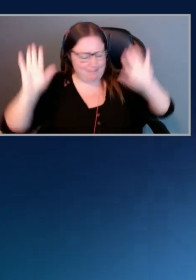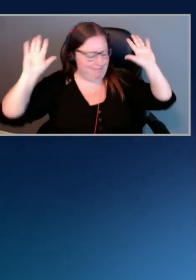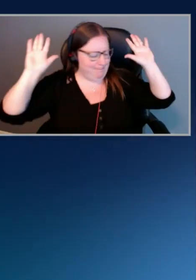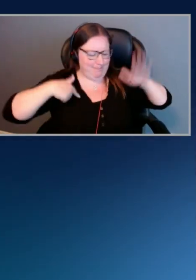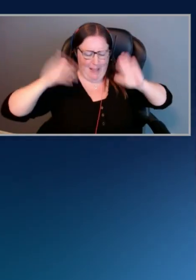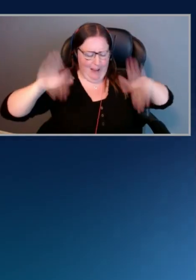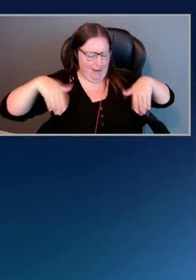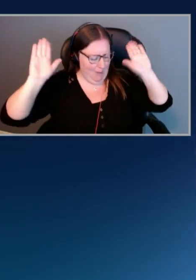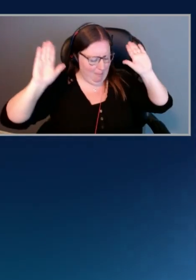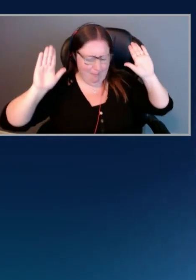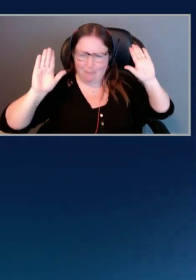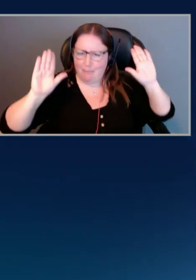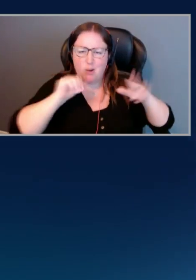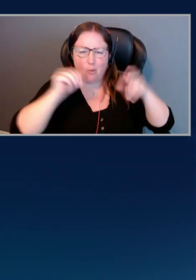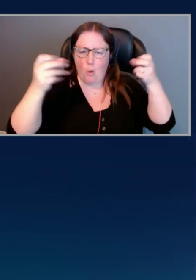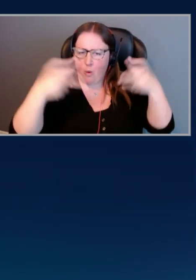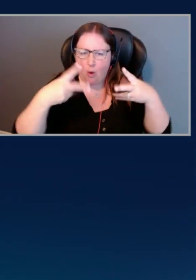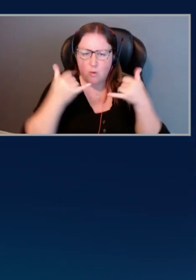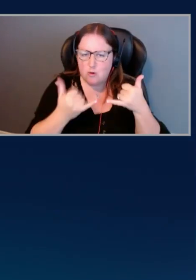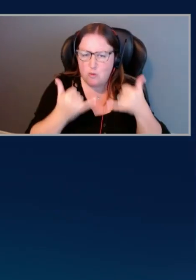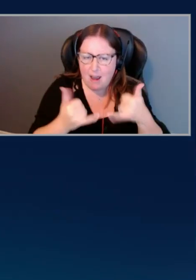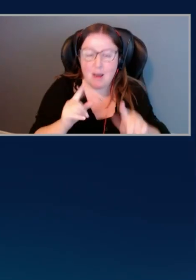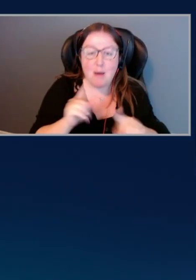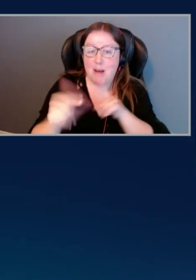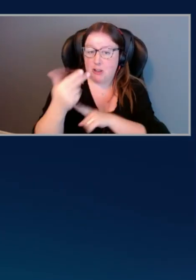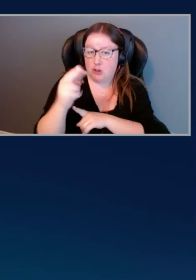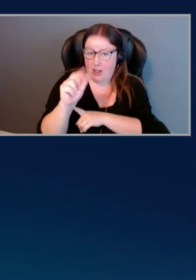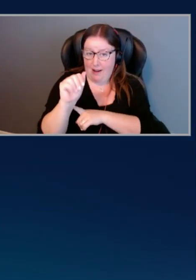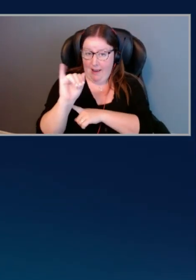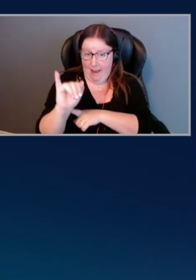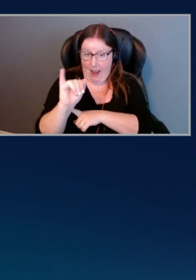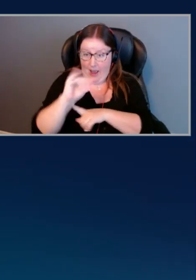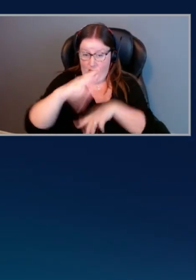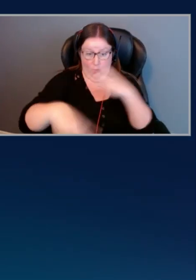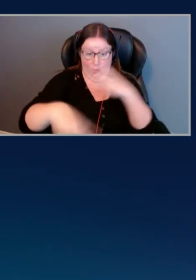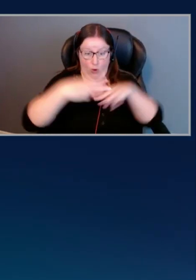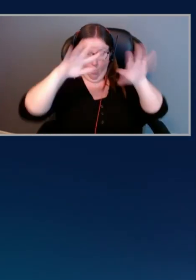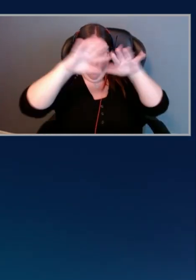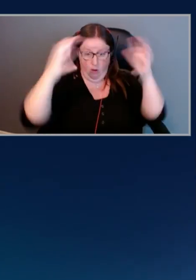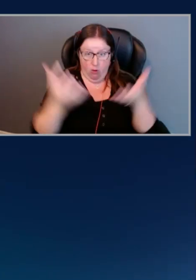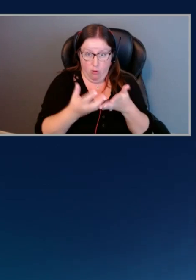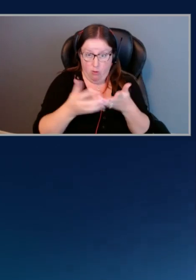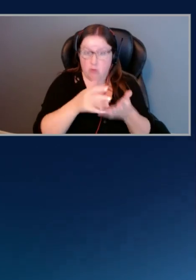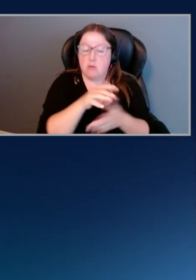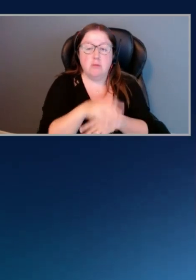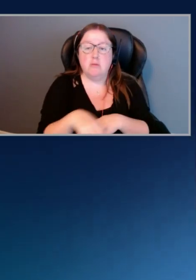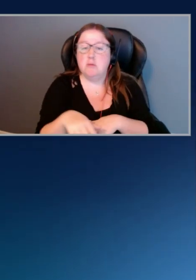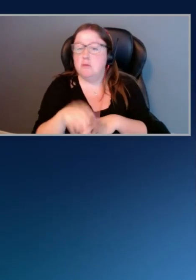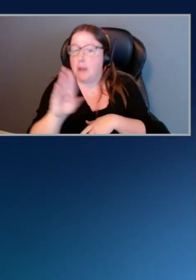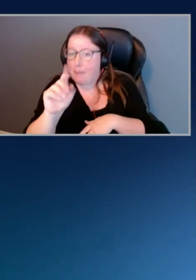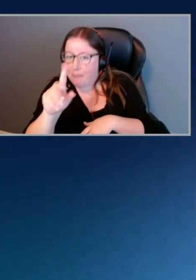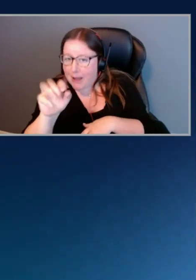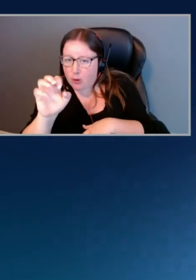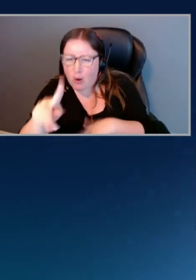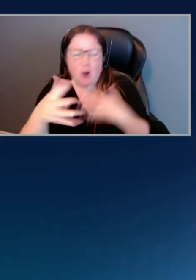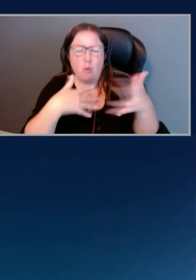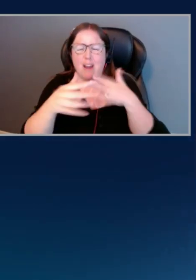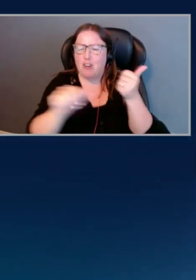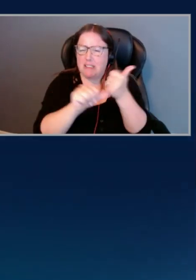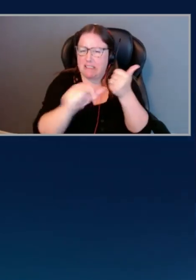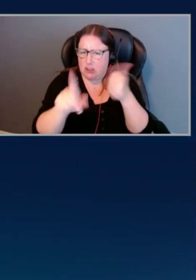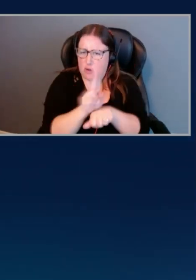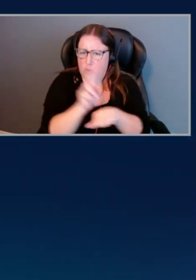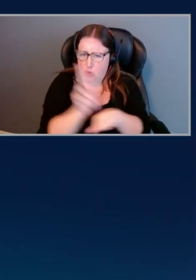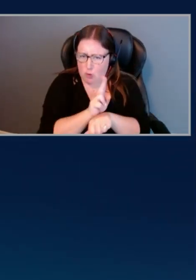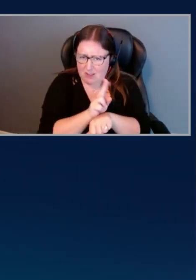no longer going to code. However, generative AI, the world of generative AI, so your Amazon Qs, your Bedrocks, your whatever assistant you're using, is here